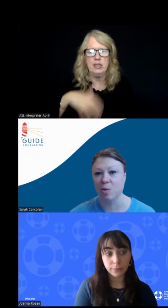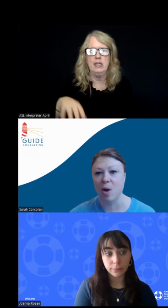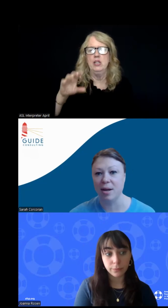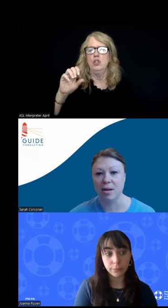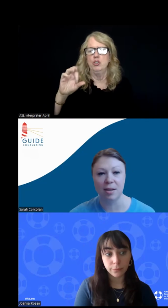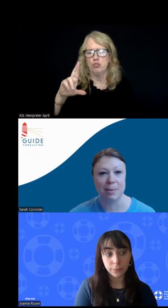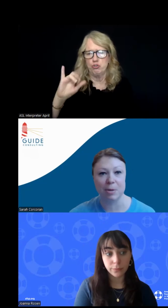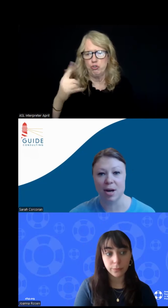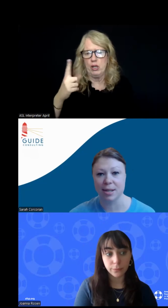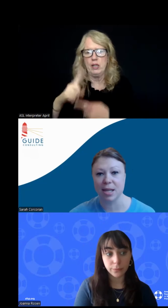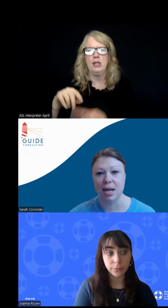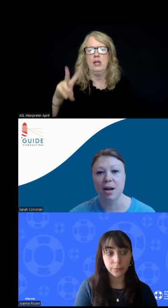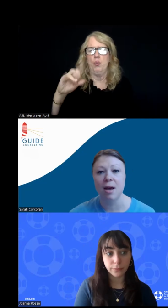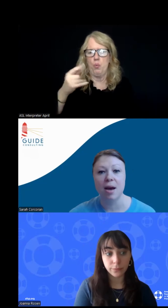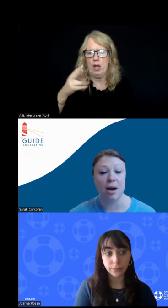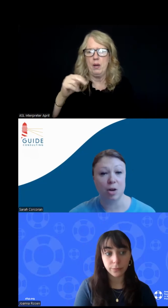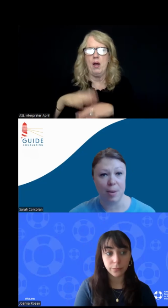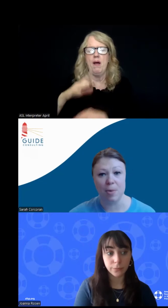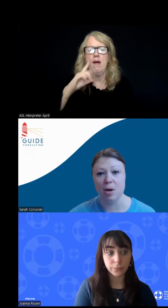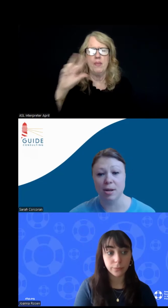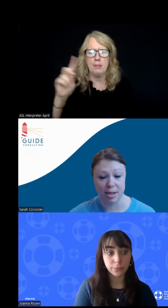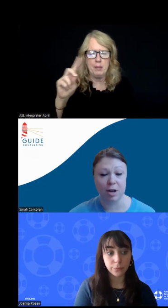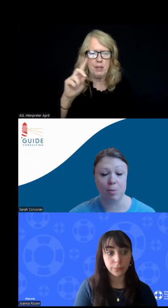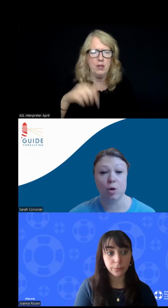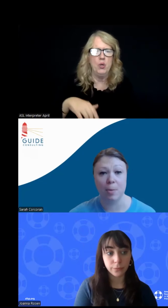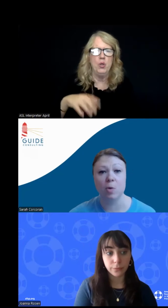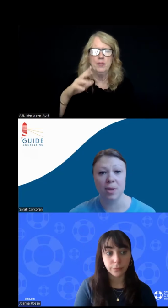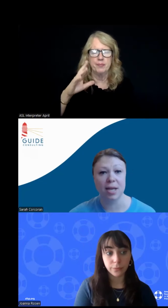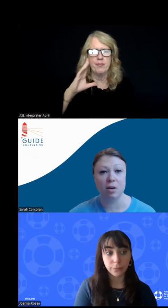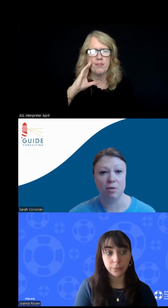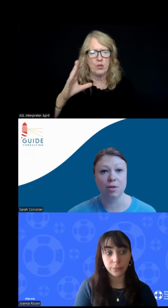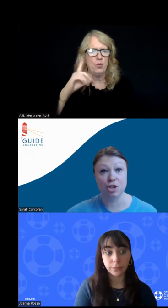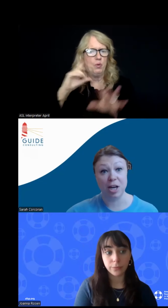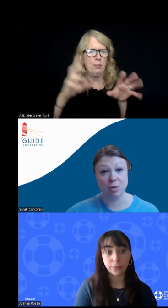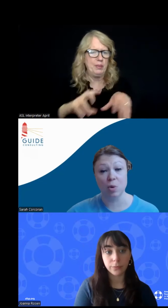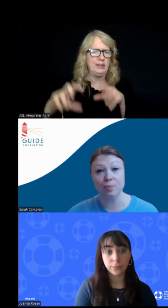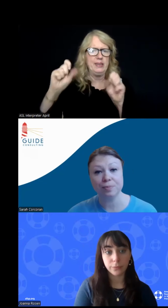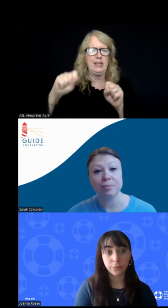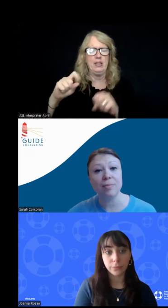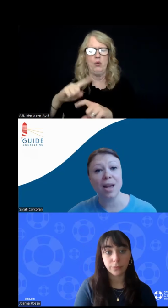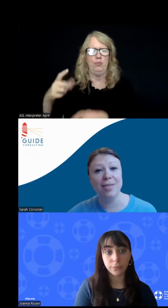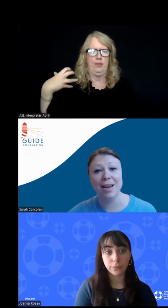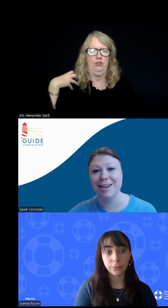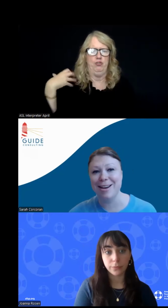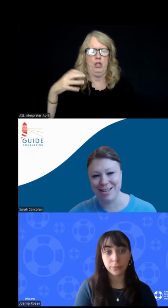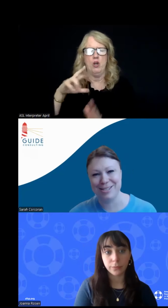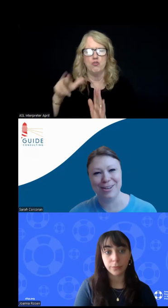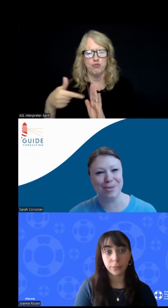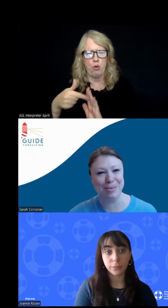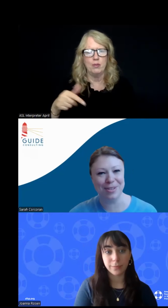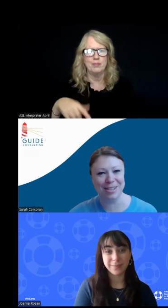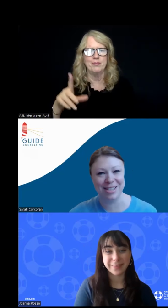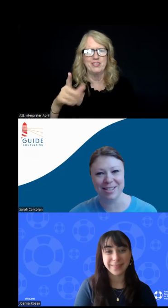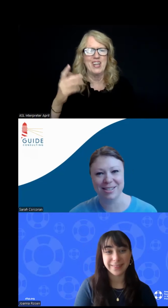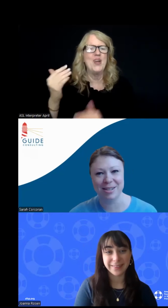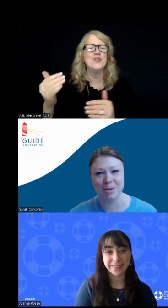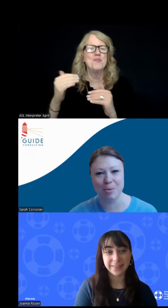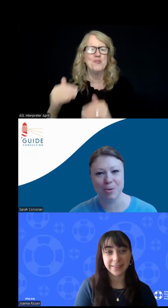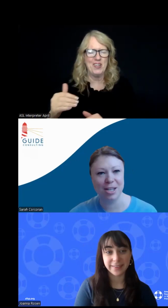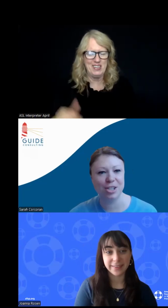Senator Wyden on the Democratic side. Senator Crapo will be taking over the chair role. And then, move on to